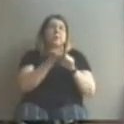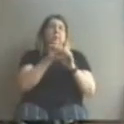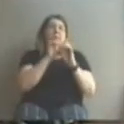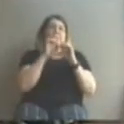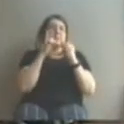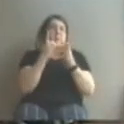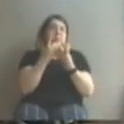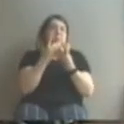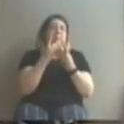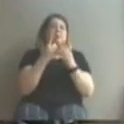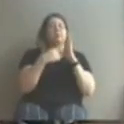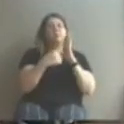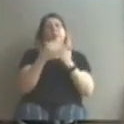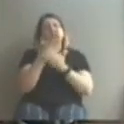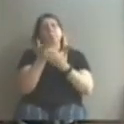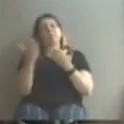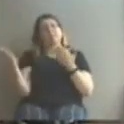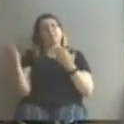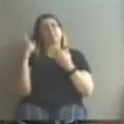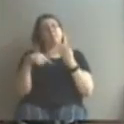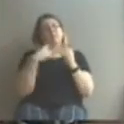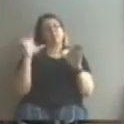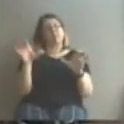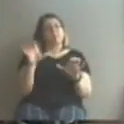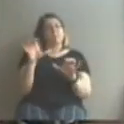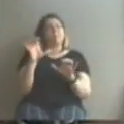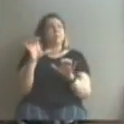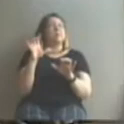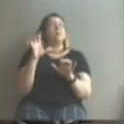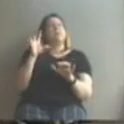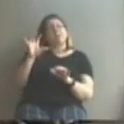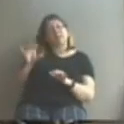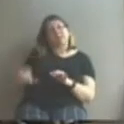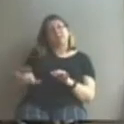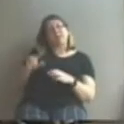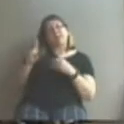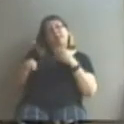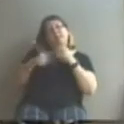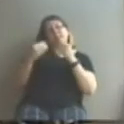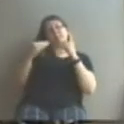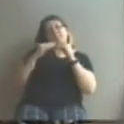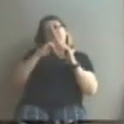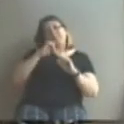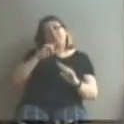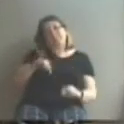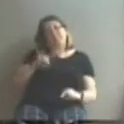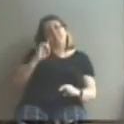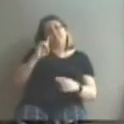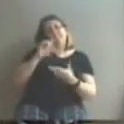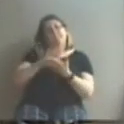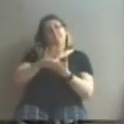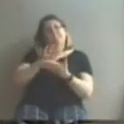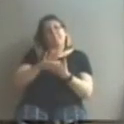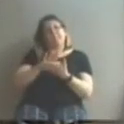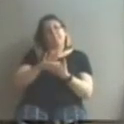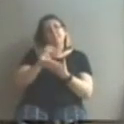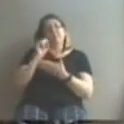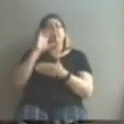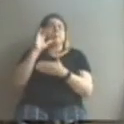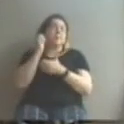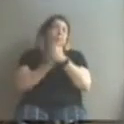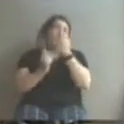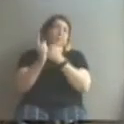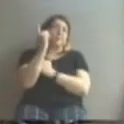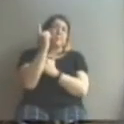district and to show some of the things that we're doing around that. This is definitely about being more responsive to our schools so